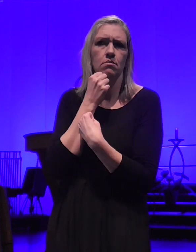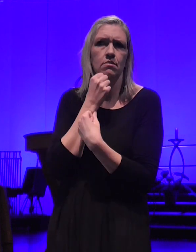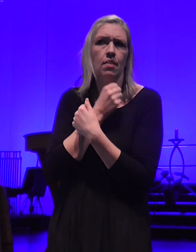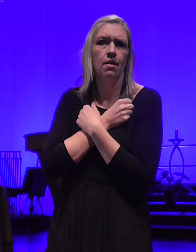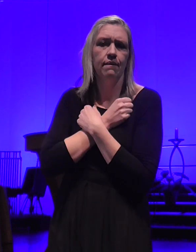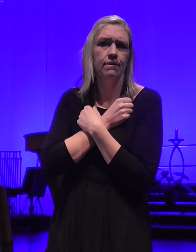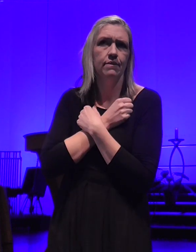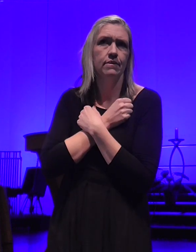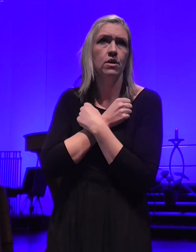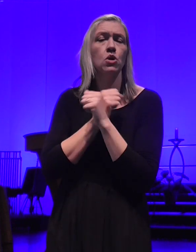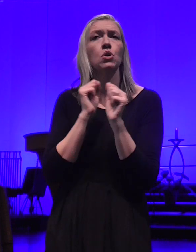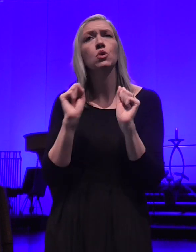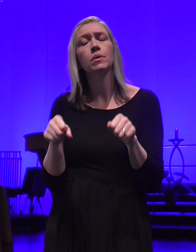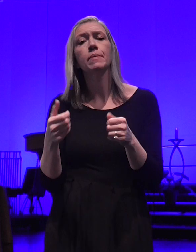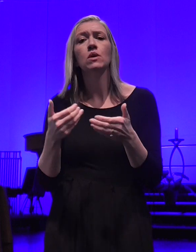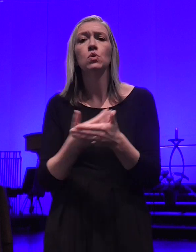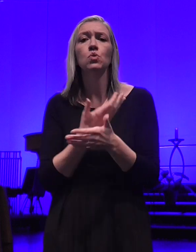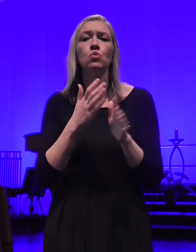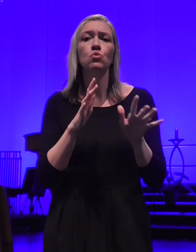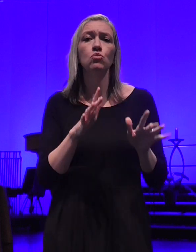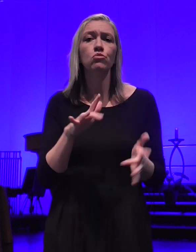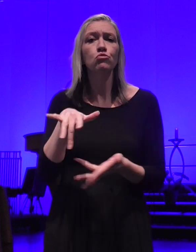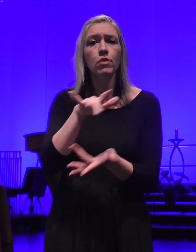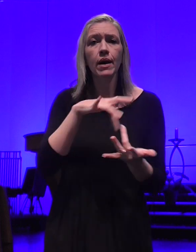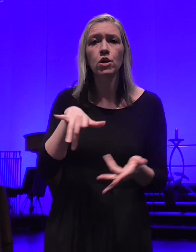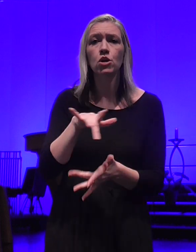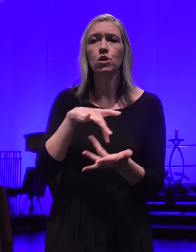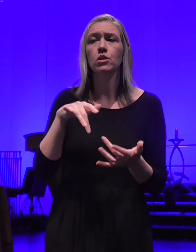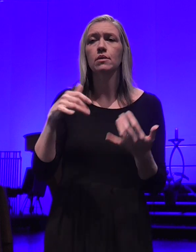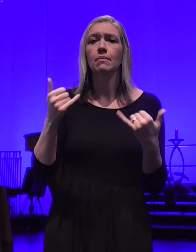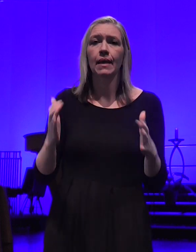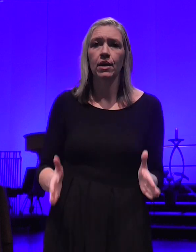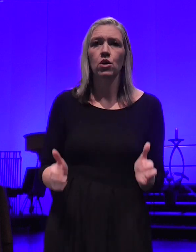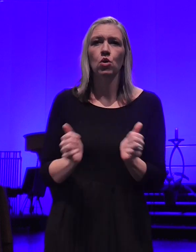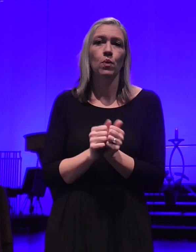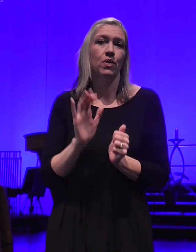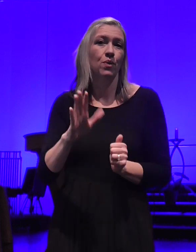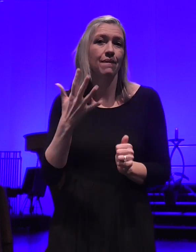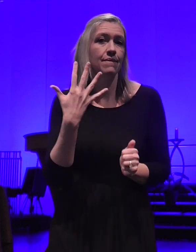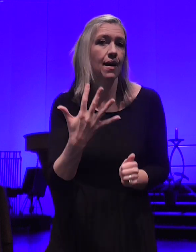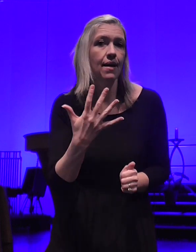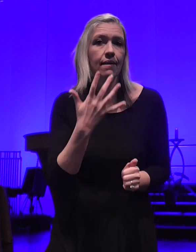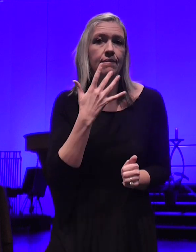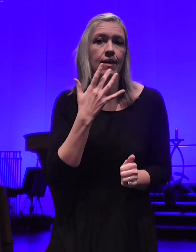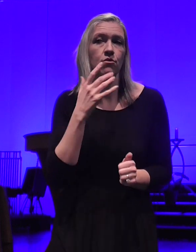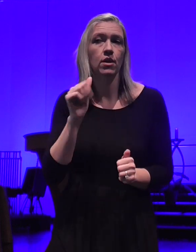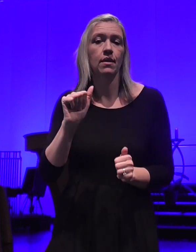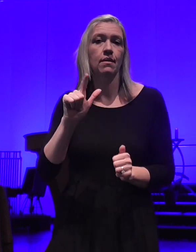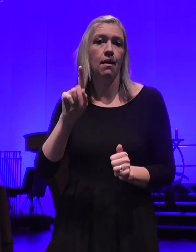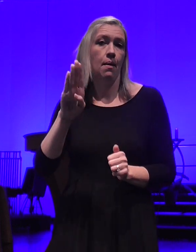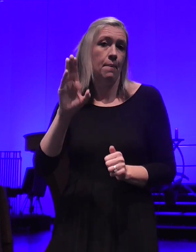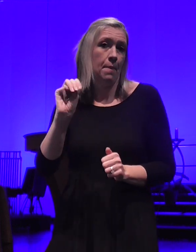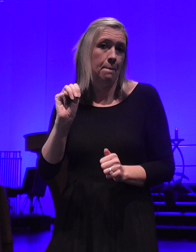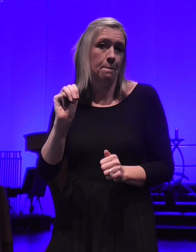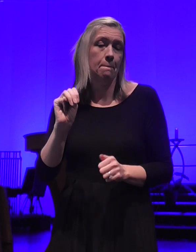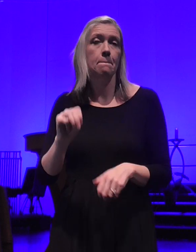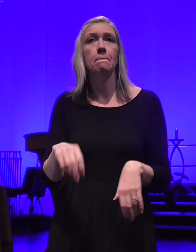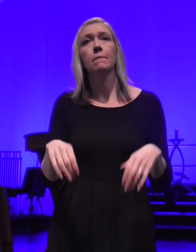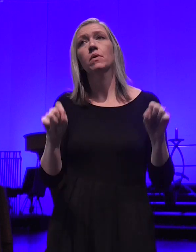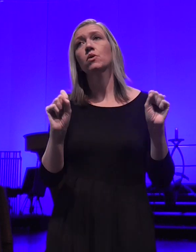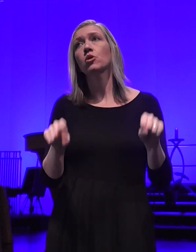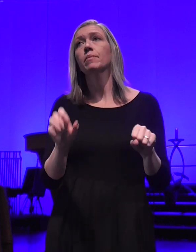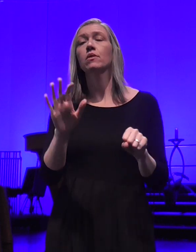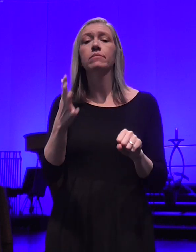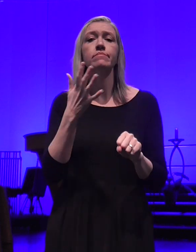It could be a new record player along with your 5 favorite albums. It could be a book